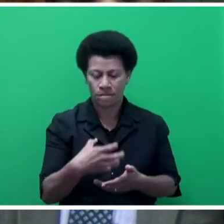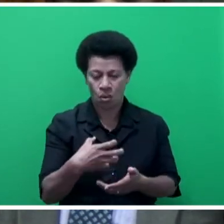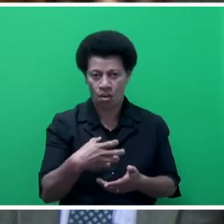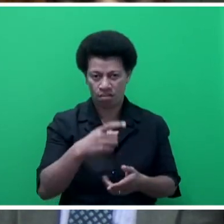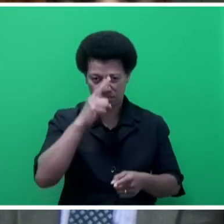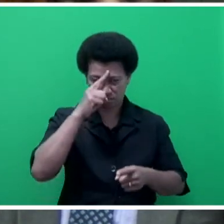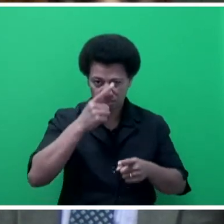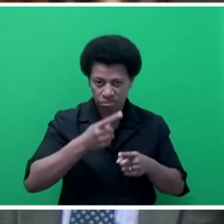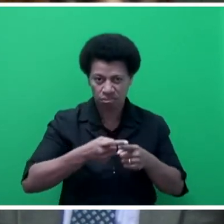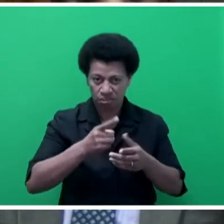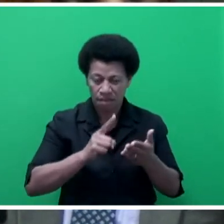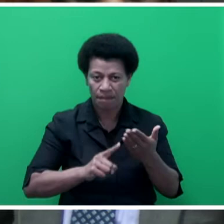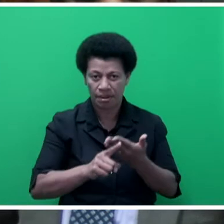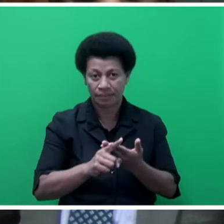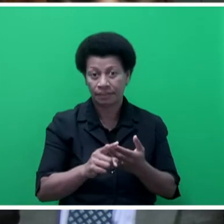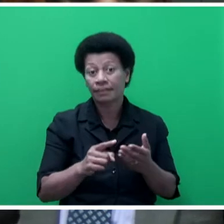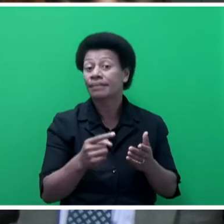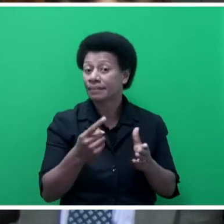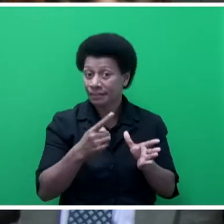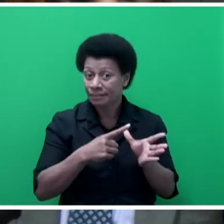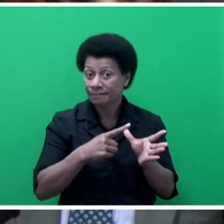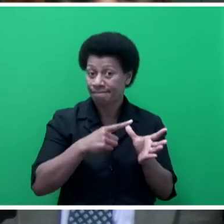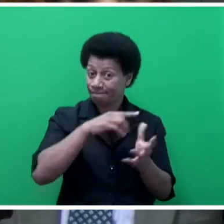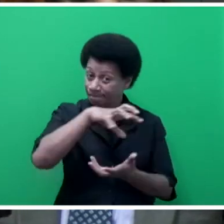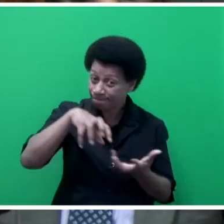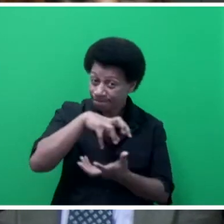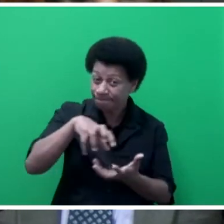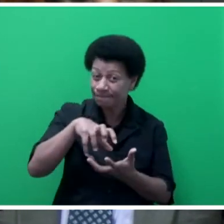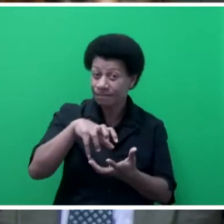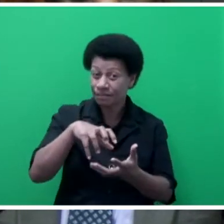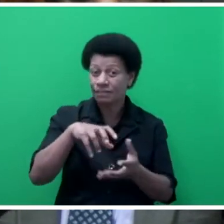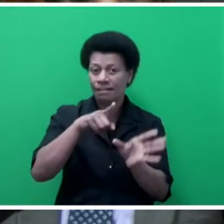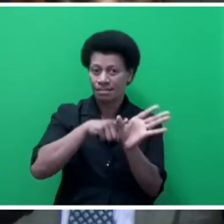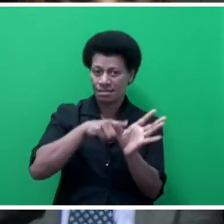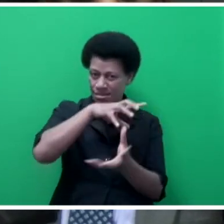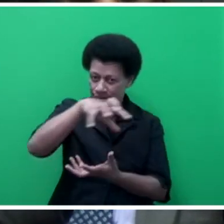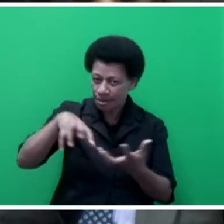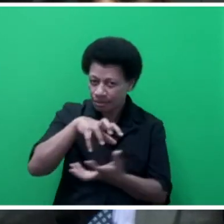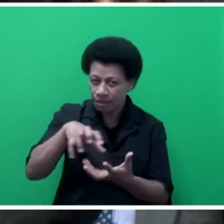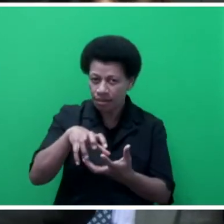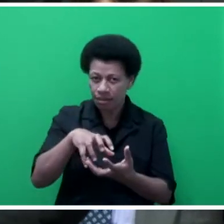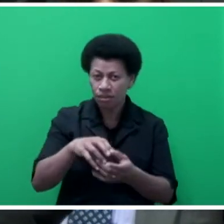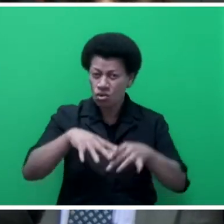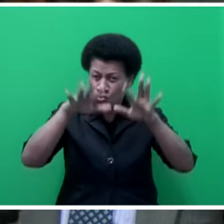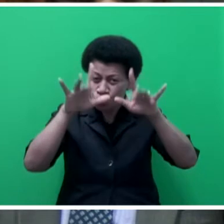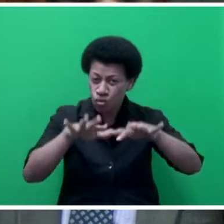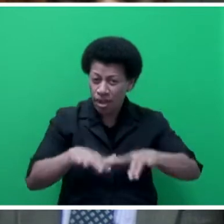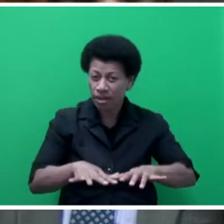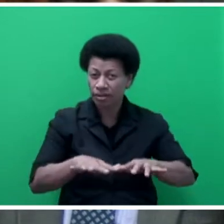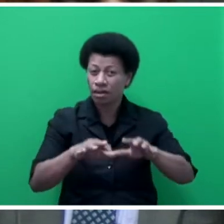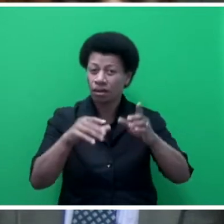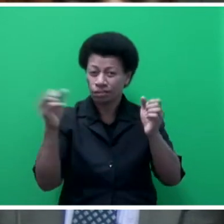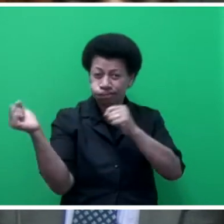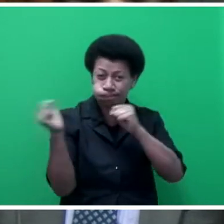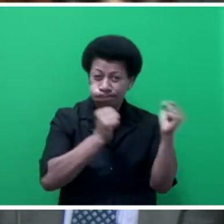outbreaks. TC and Tiziana brought damaging winds, storm surges, and volumes of rain that decimated